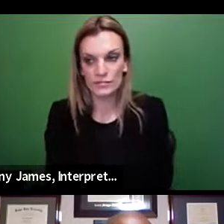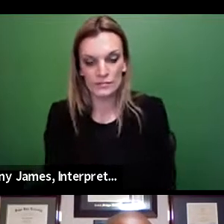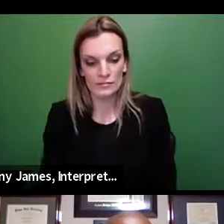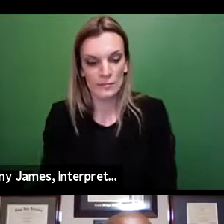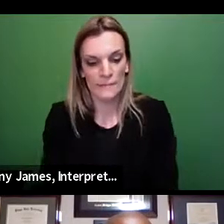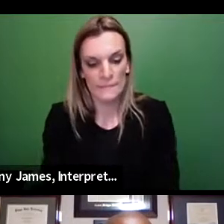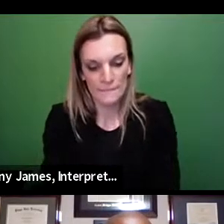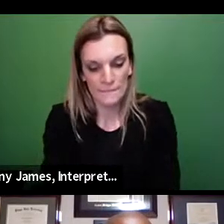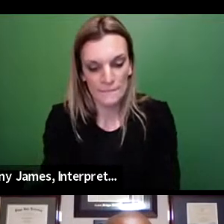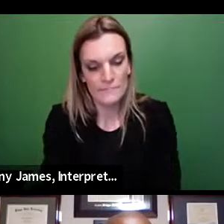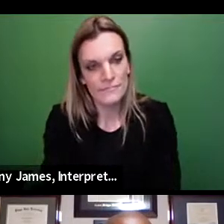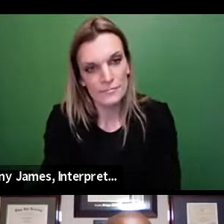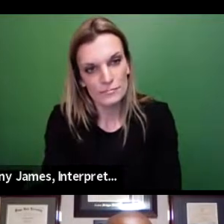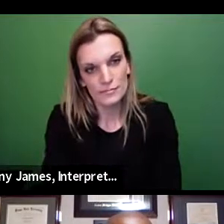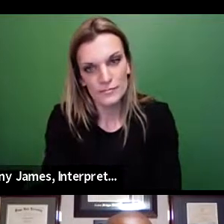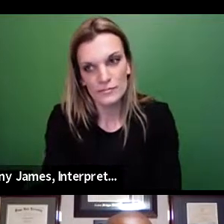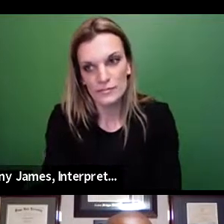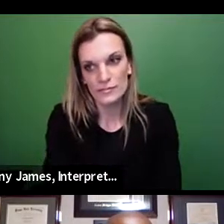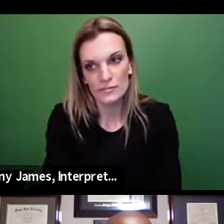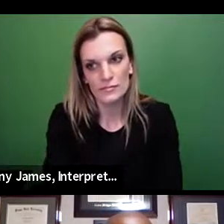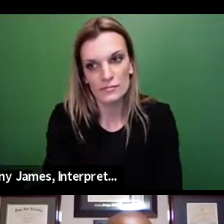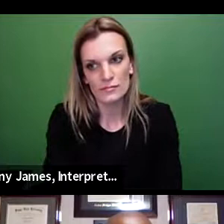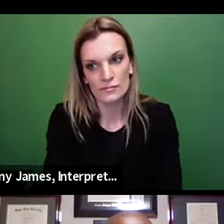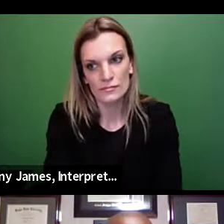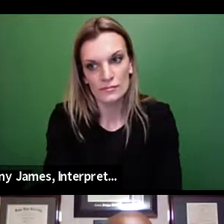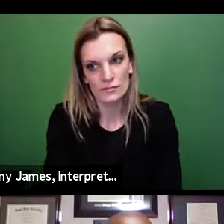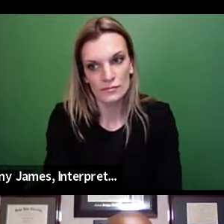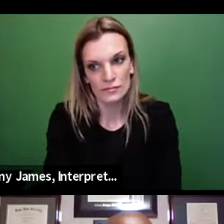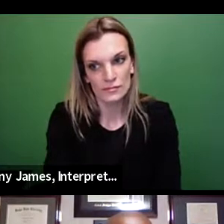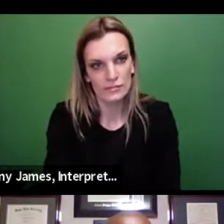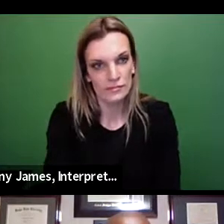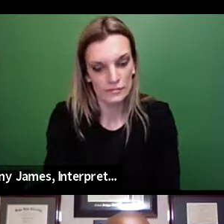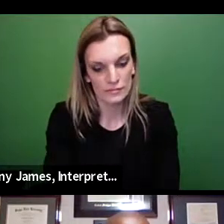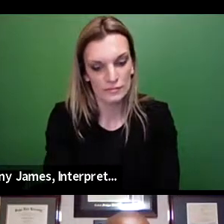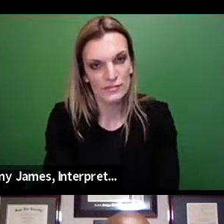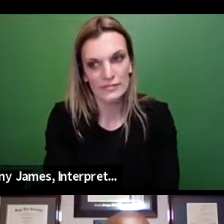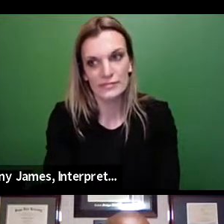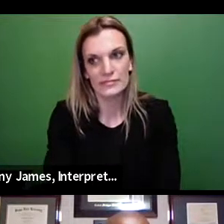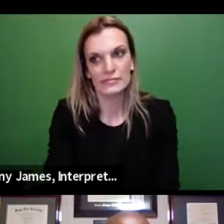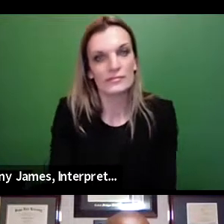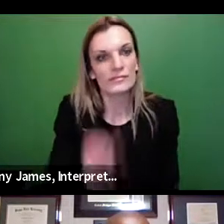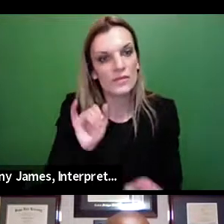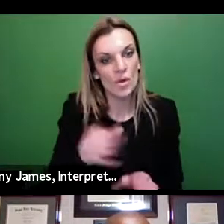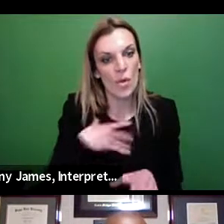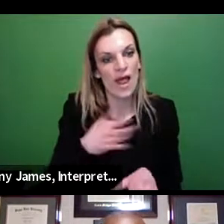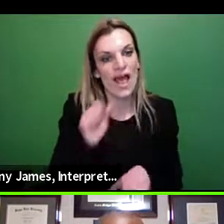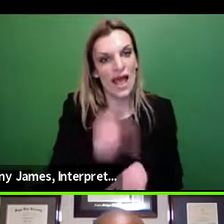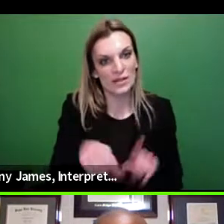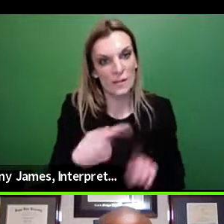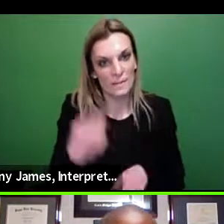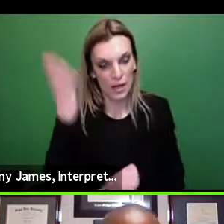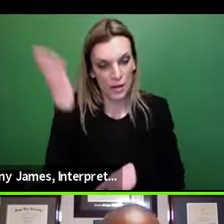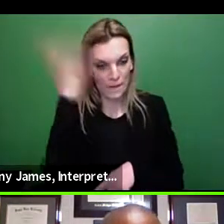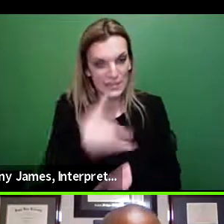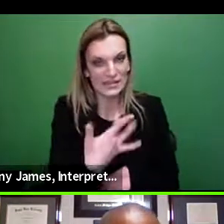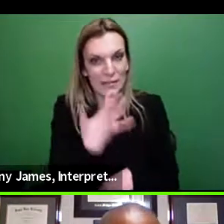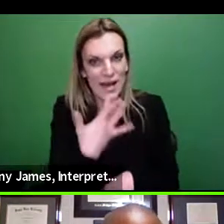Honorable Director, well, I want to ask you a question about implicit bias. Are you ready? I'm ready,